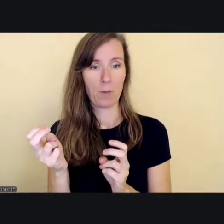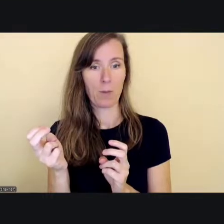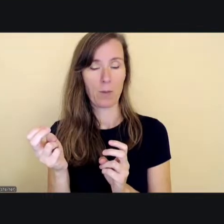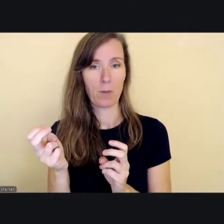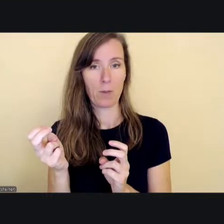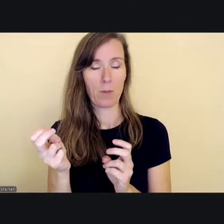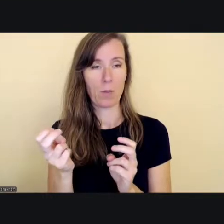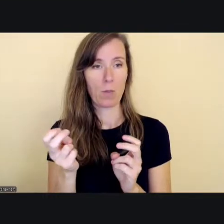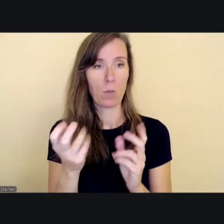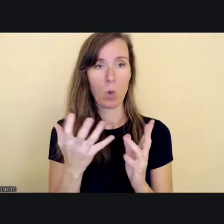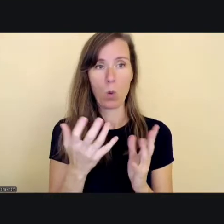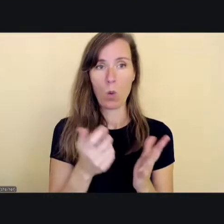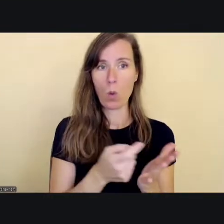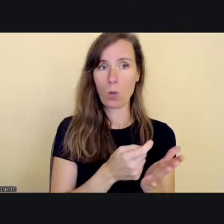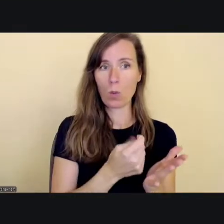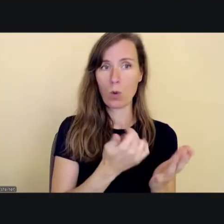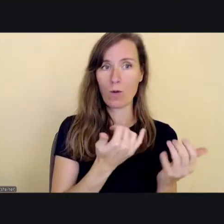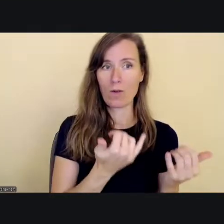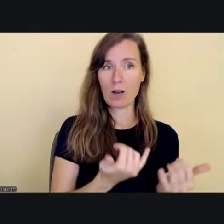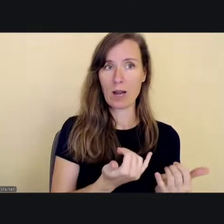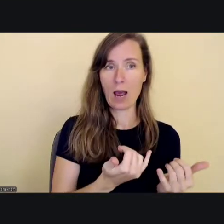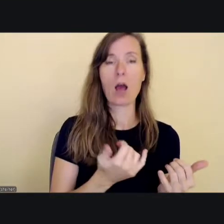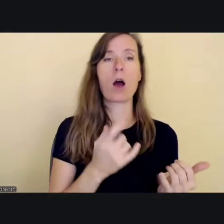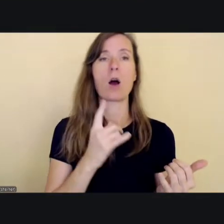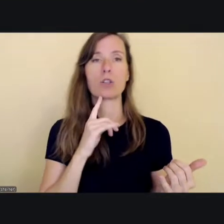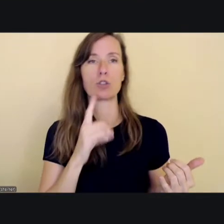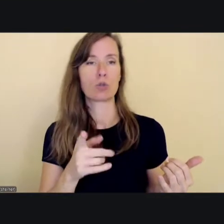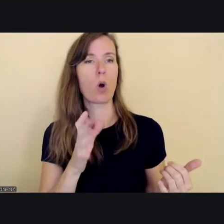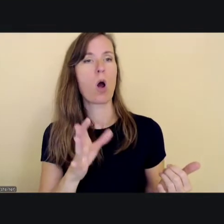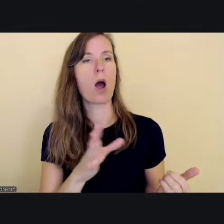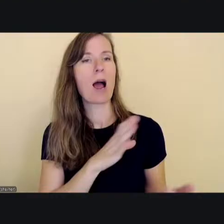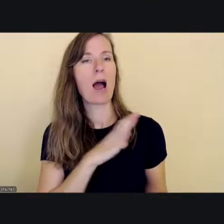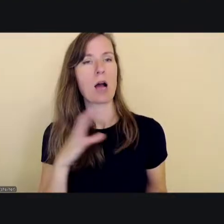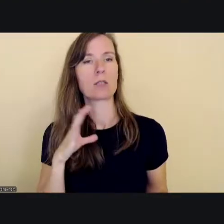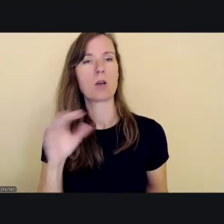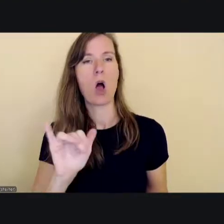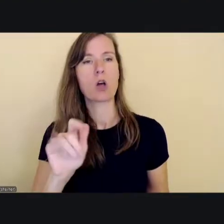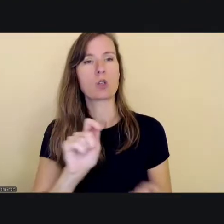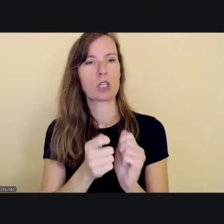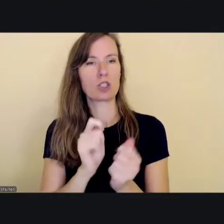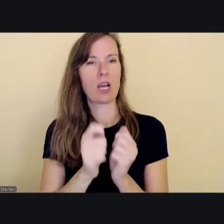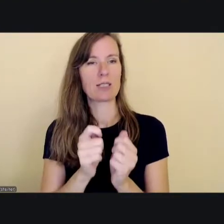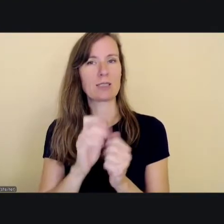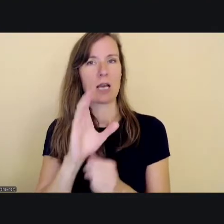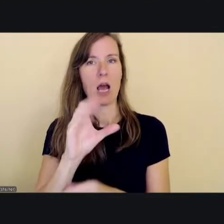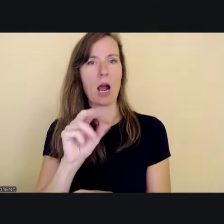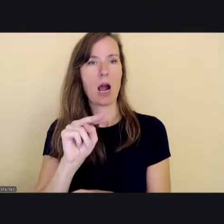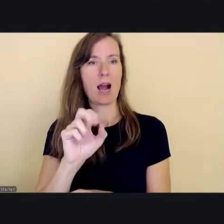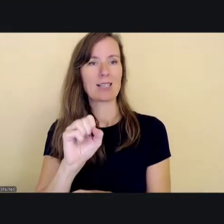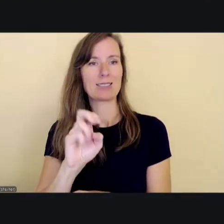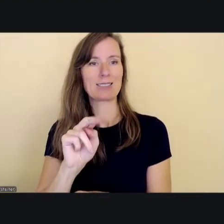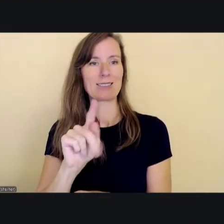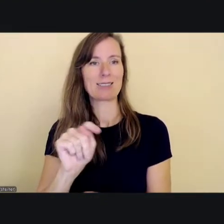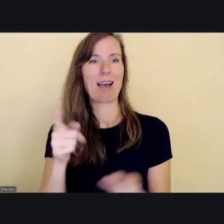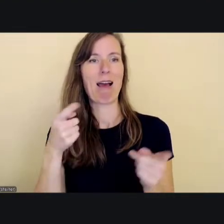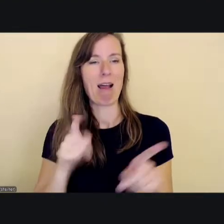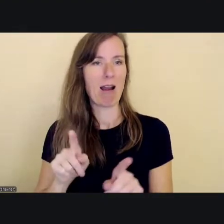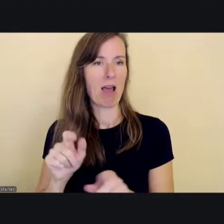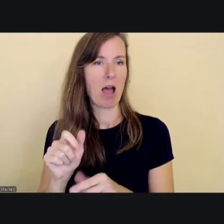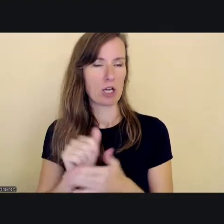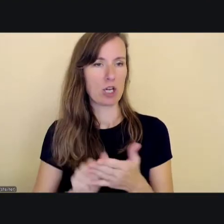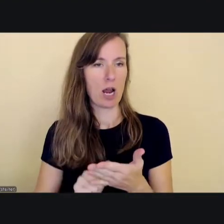off now? Sure. So, Council, we will also be adjusting the consent agenda to remove the minutes for